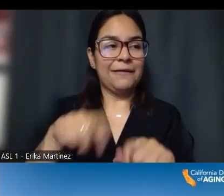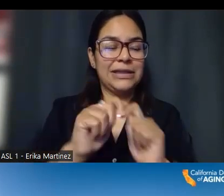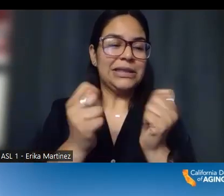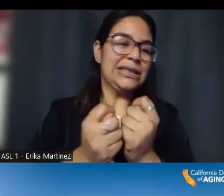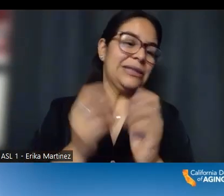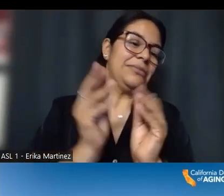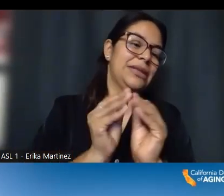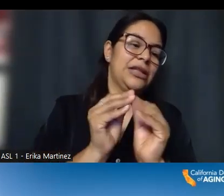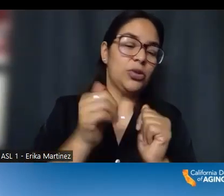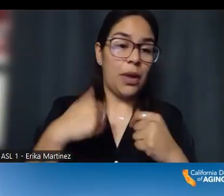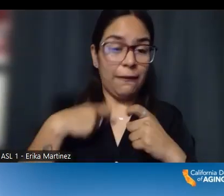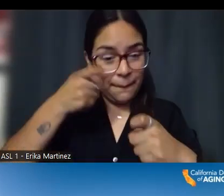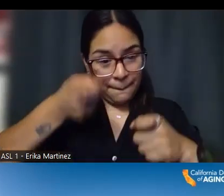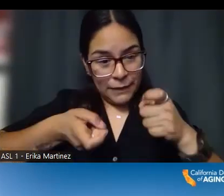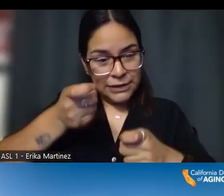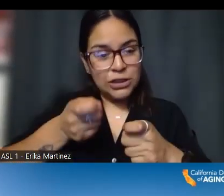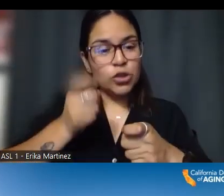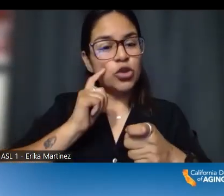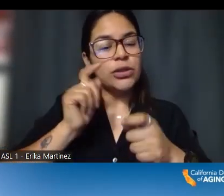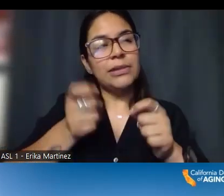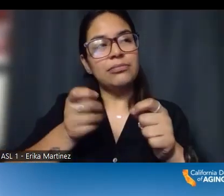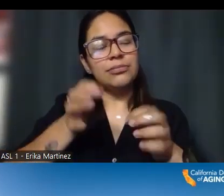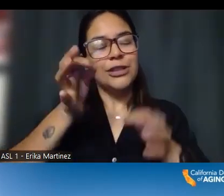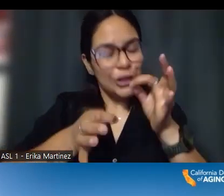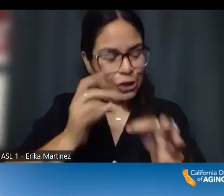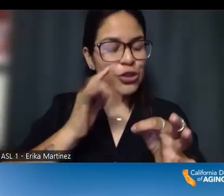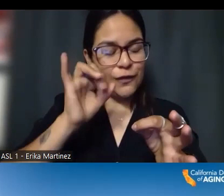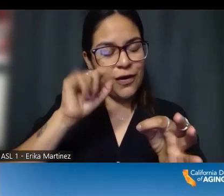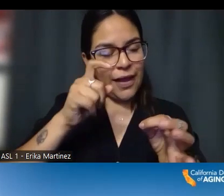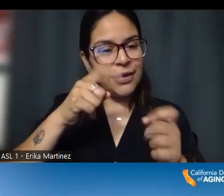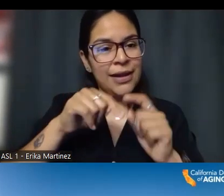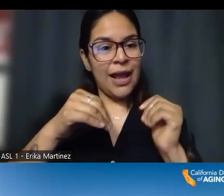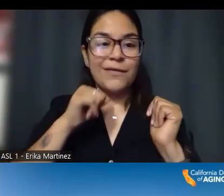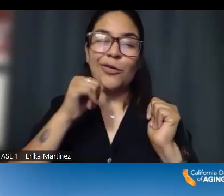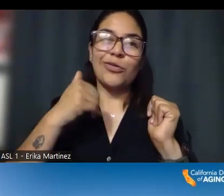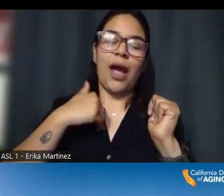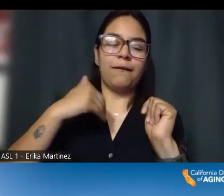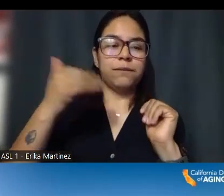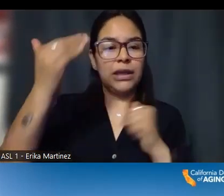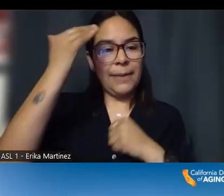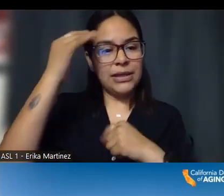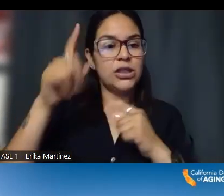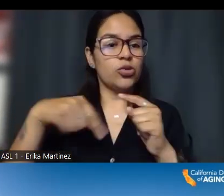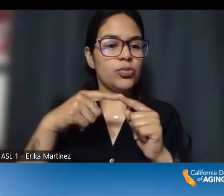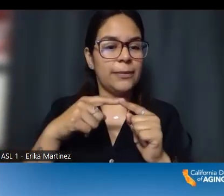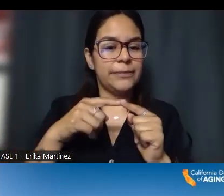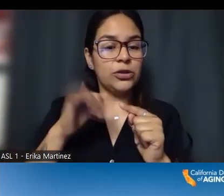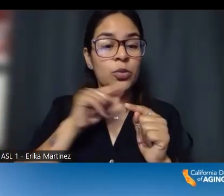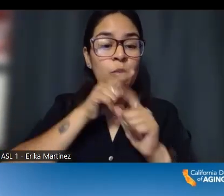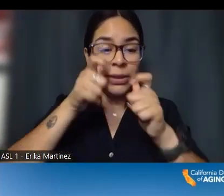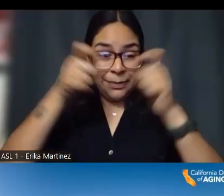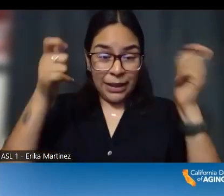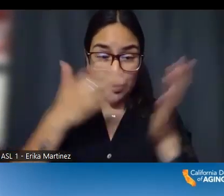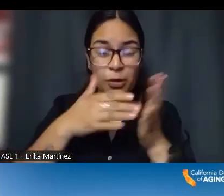make medical decisions requiring informed consent for residents who lack capacity and have no legal surrogate. A big part of the change to